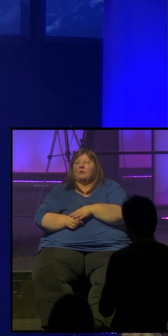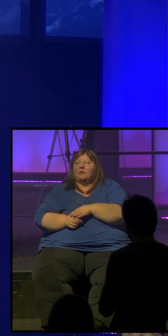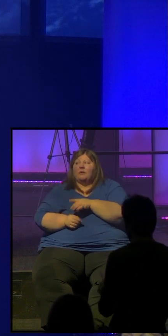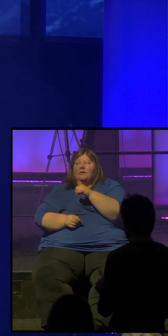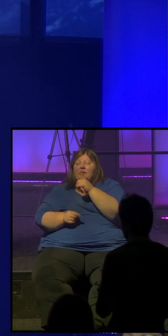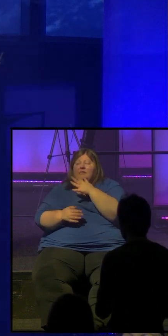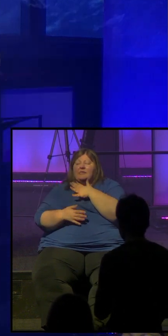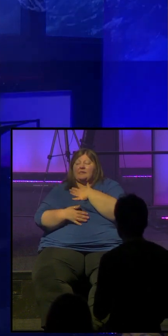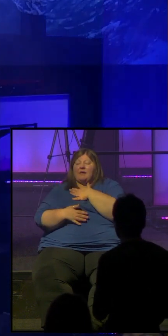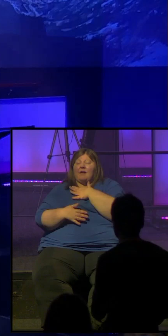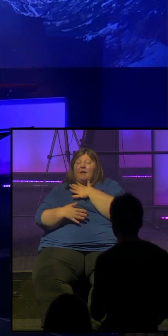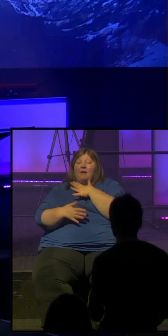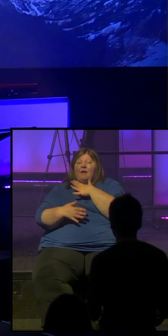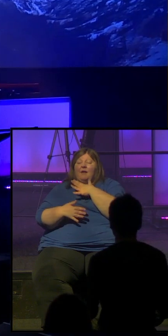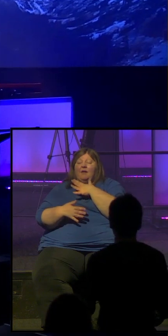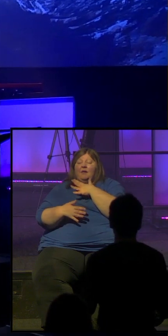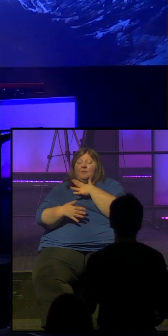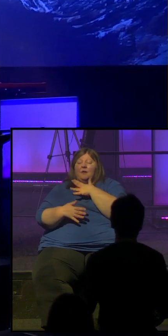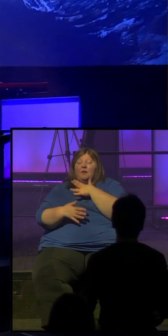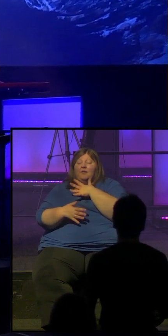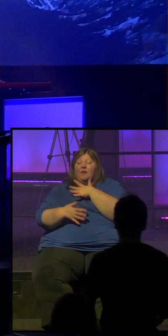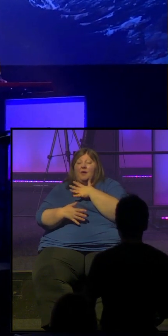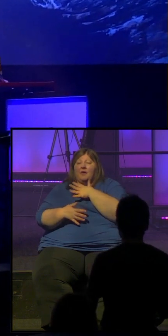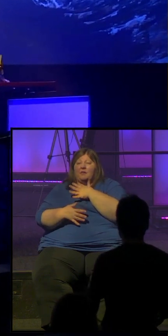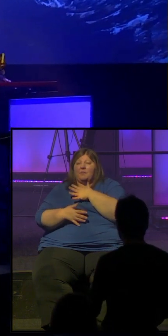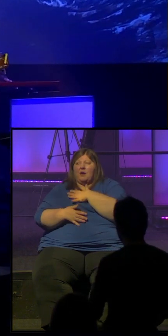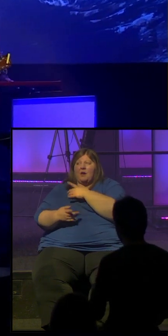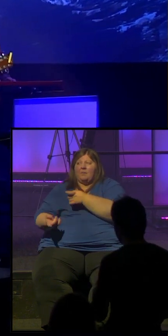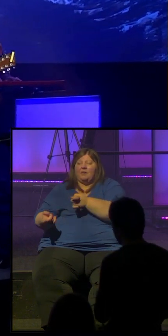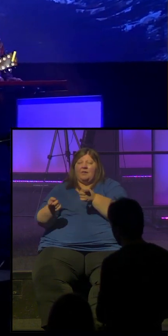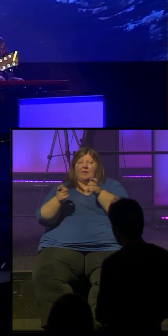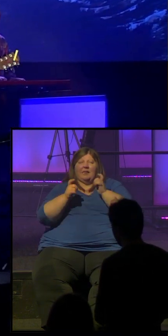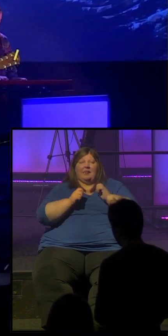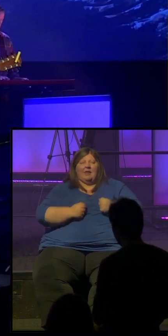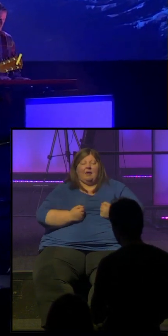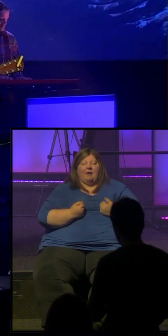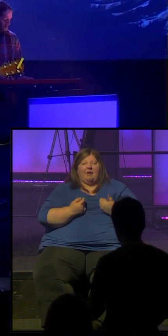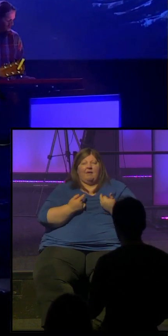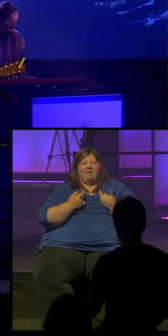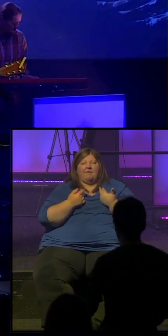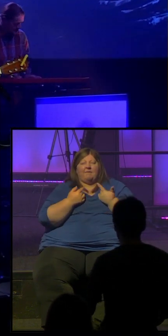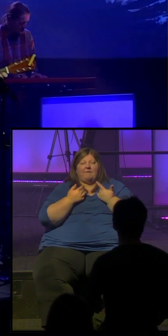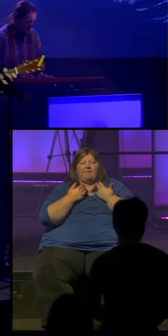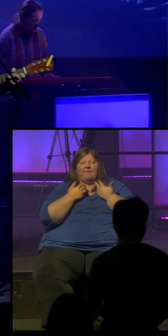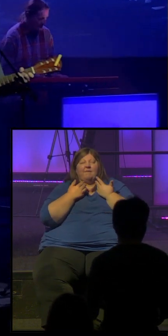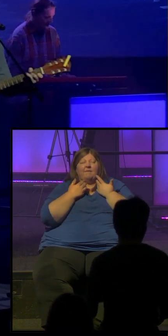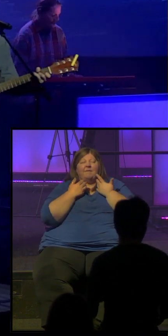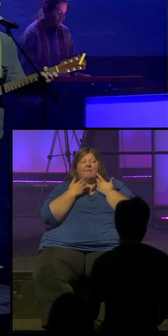Dying breath has brought me life.